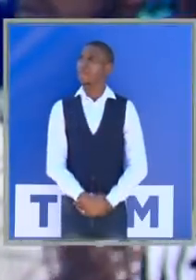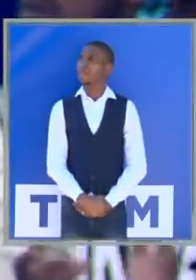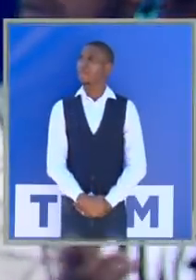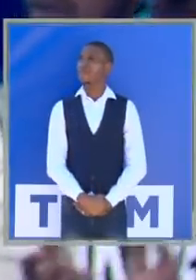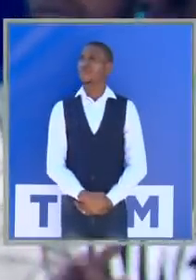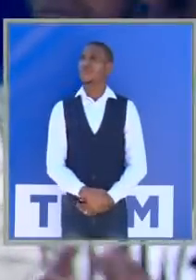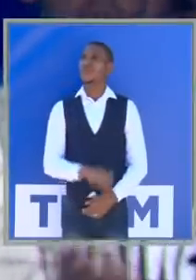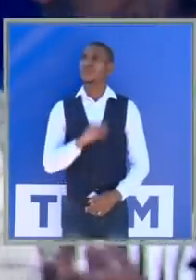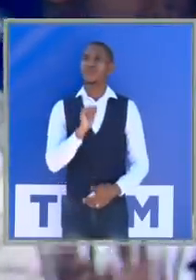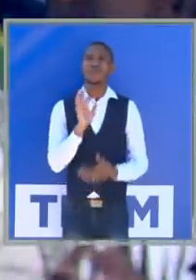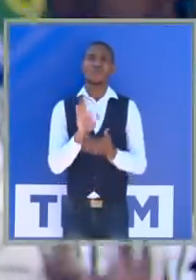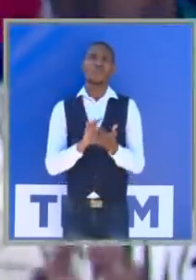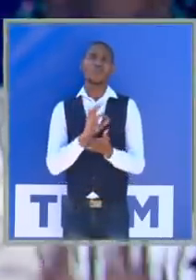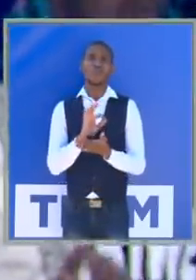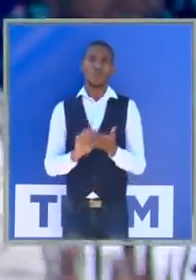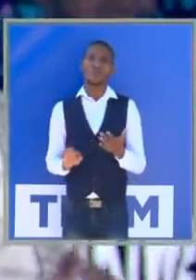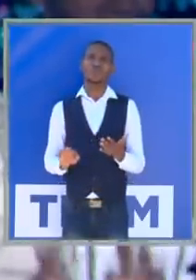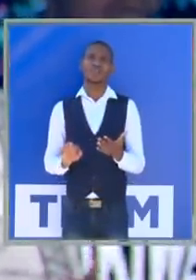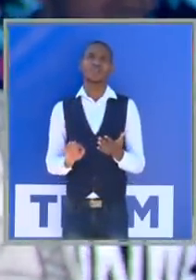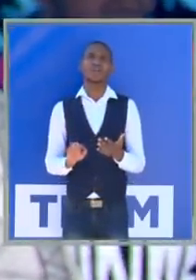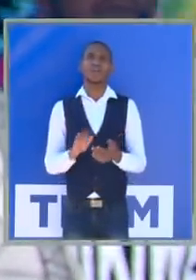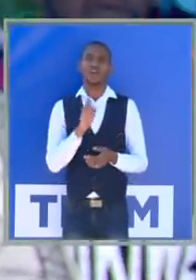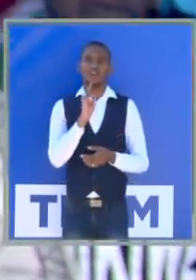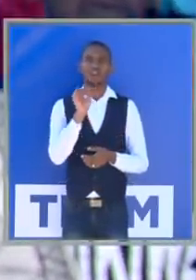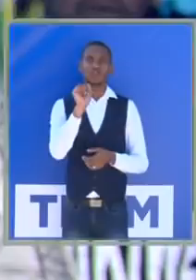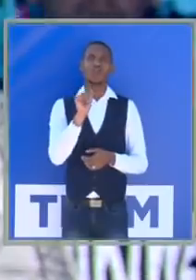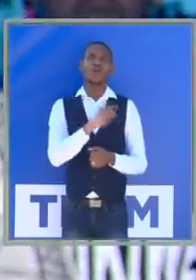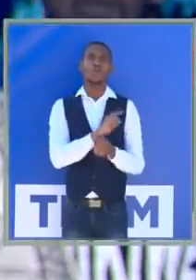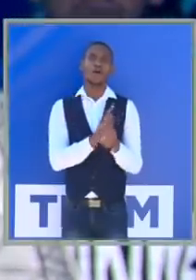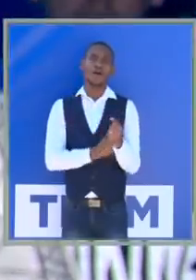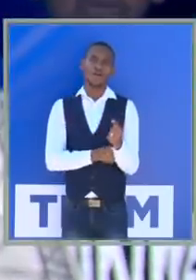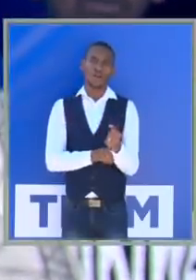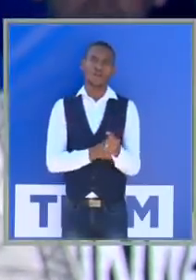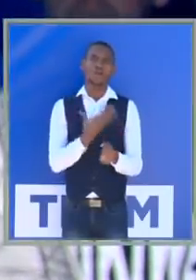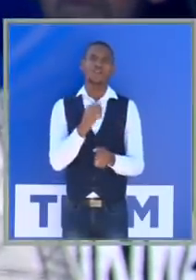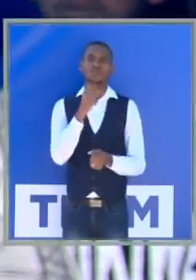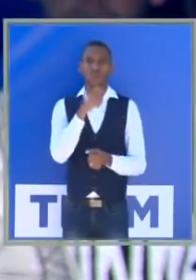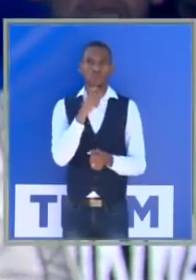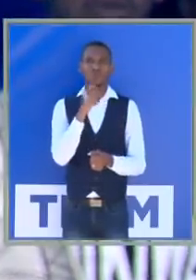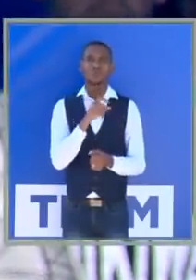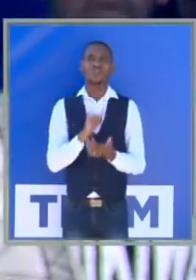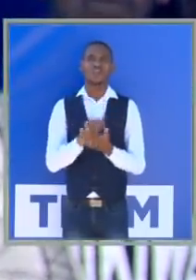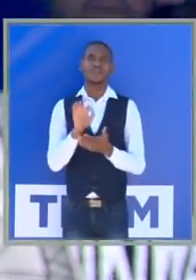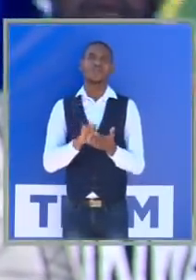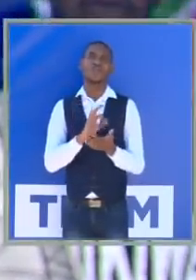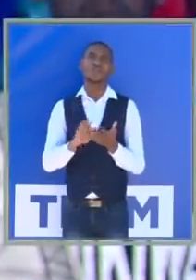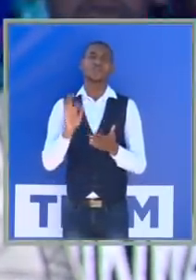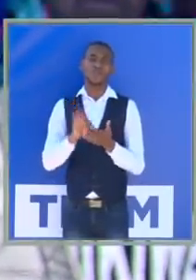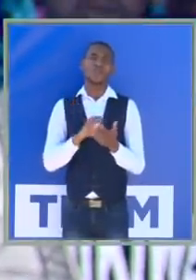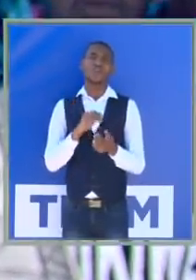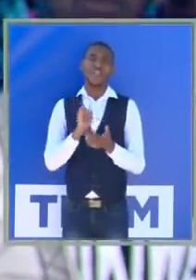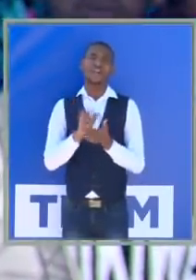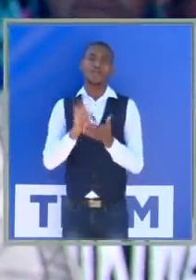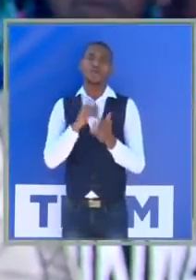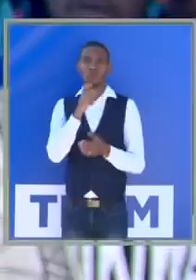Your vote is your power. You gotta use it, and you gotta use it right.